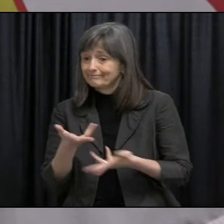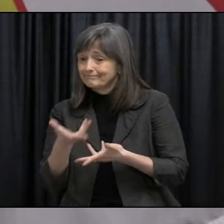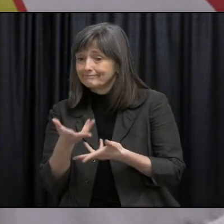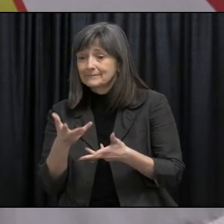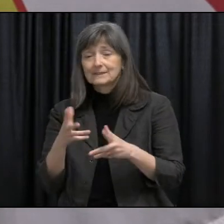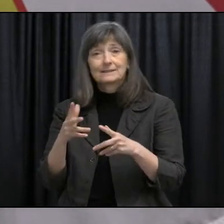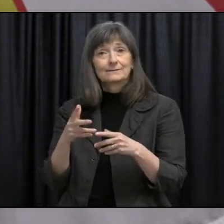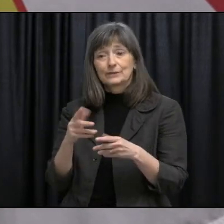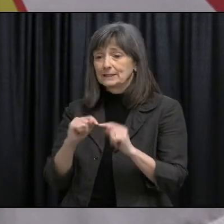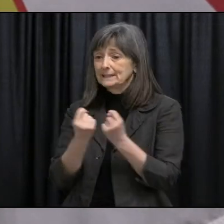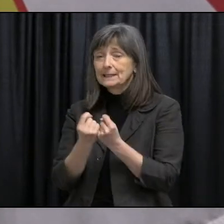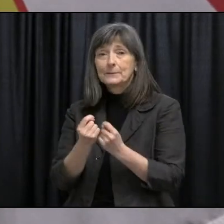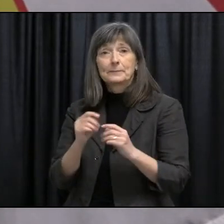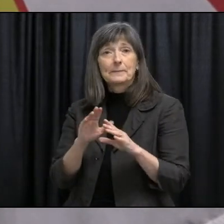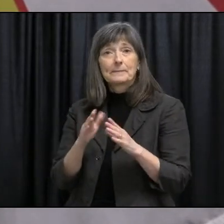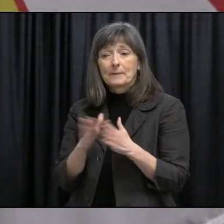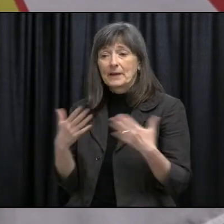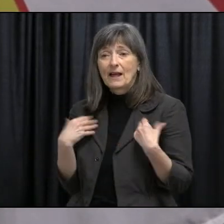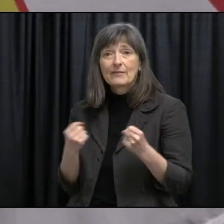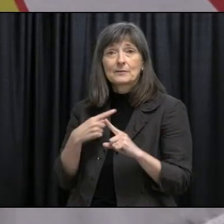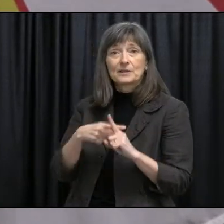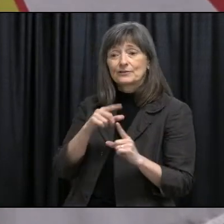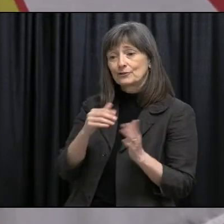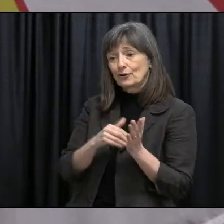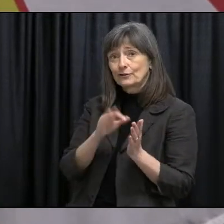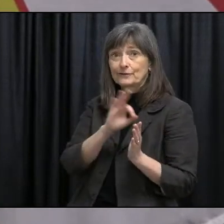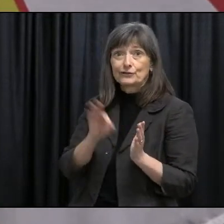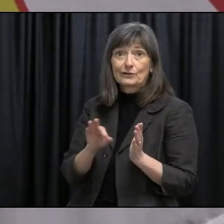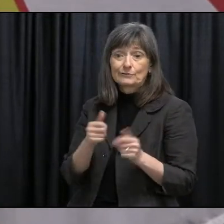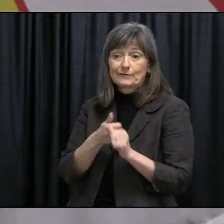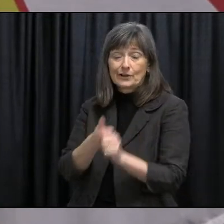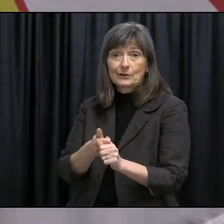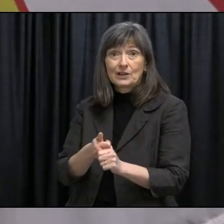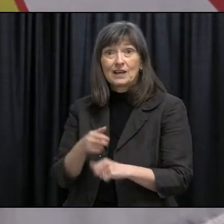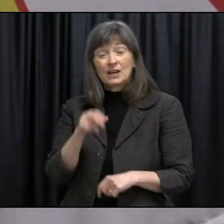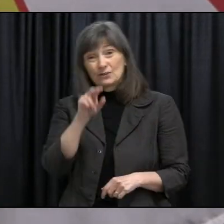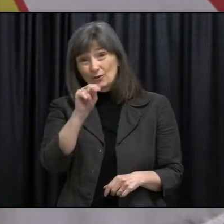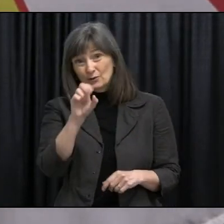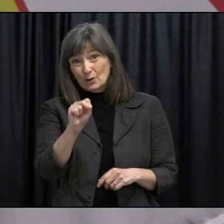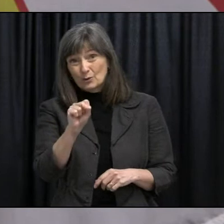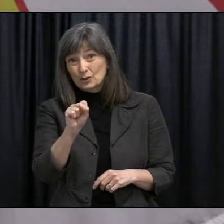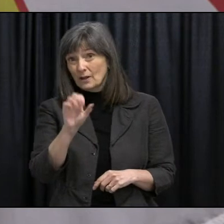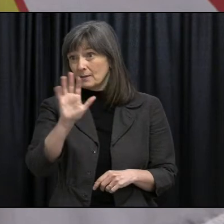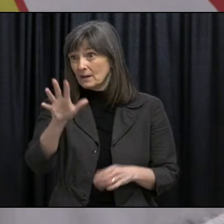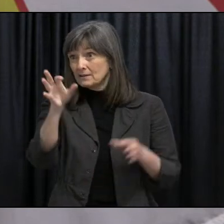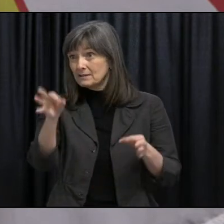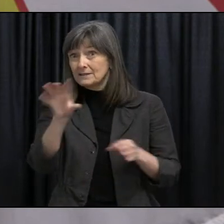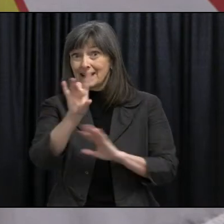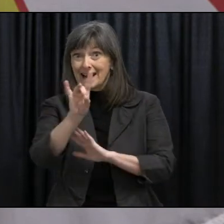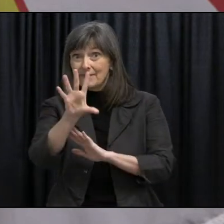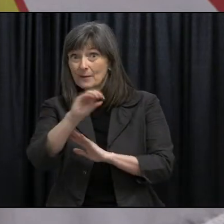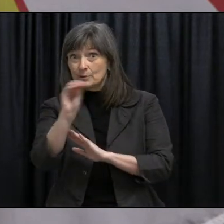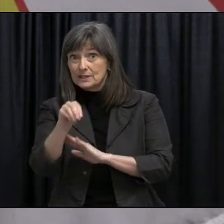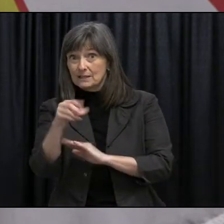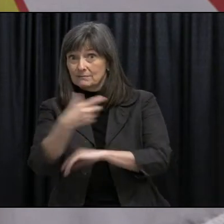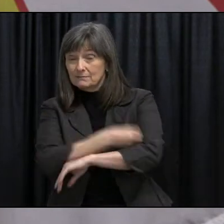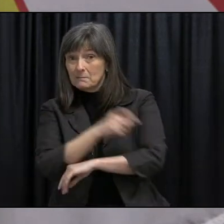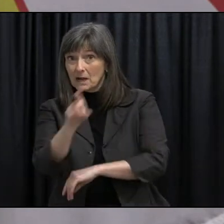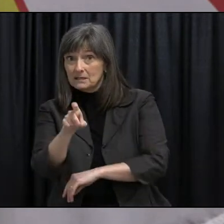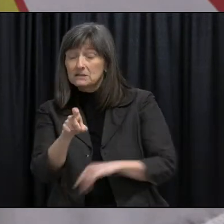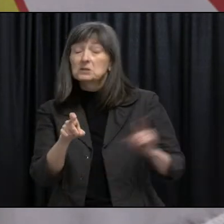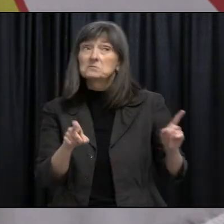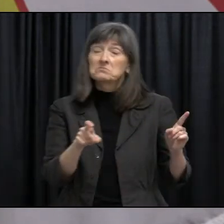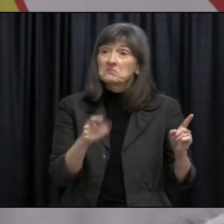and her team always. I'm not sure of the Nova Scotia situation and why they made that decision. Certainly Dr. Tam has